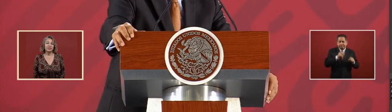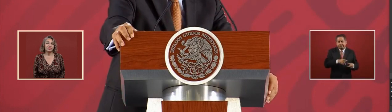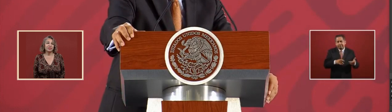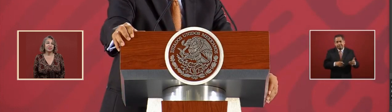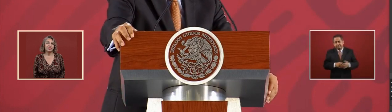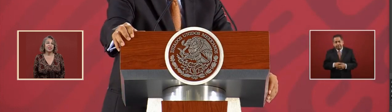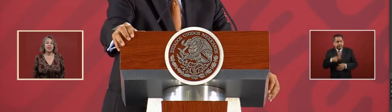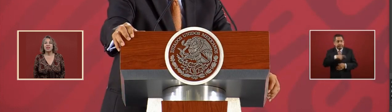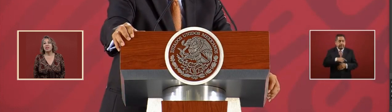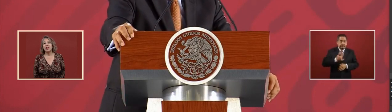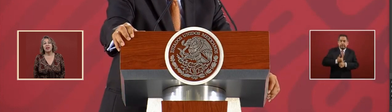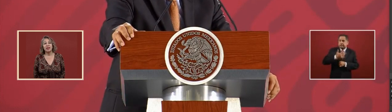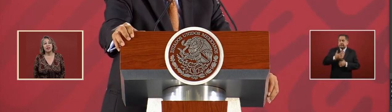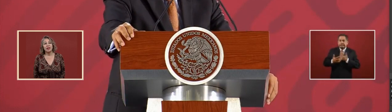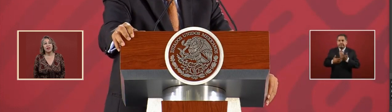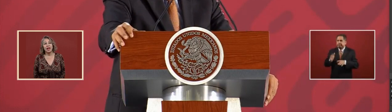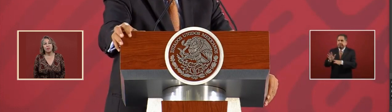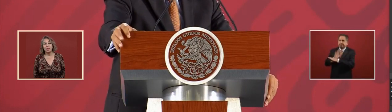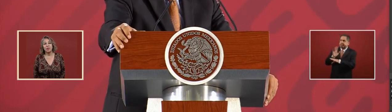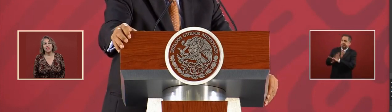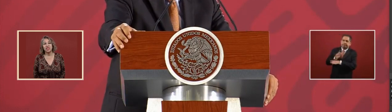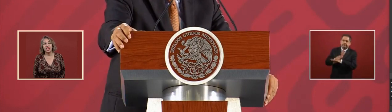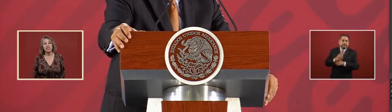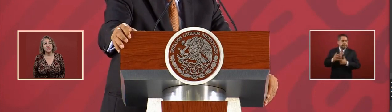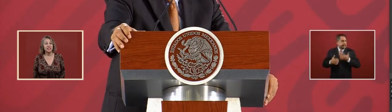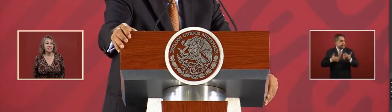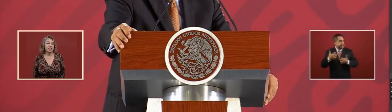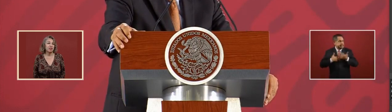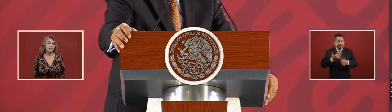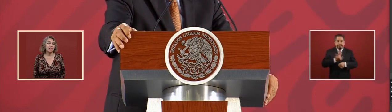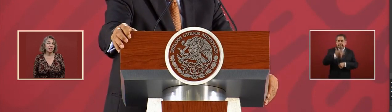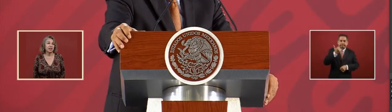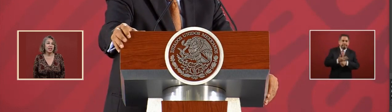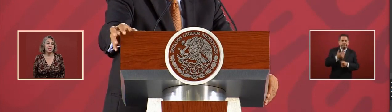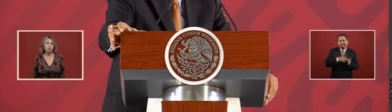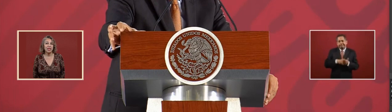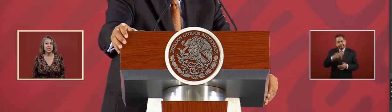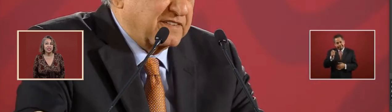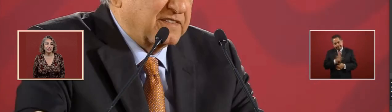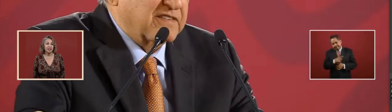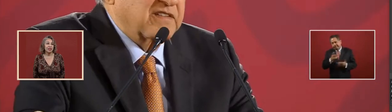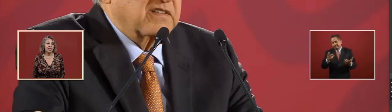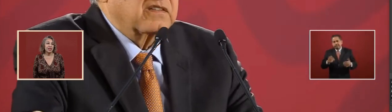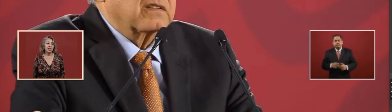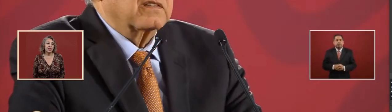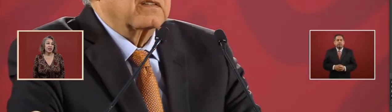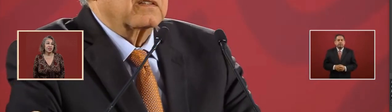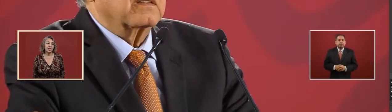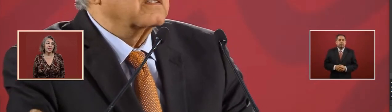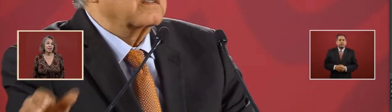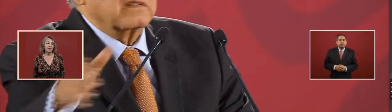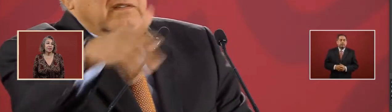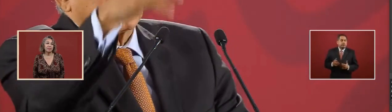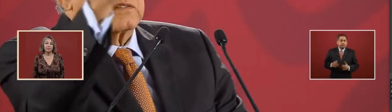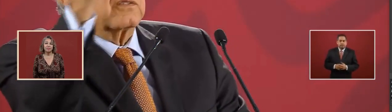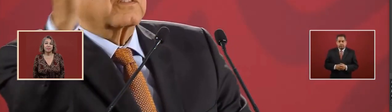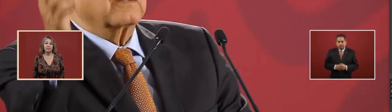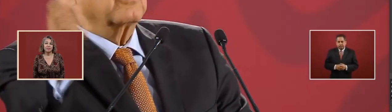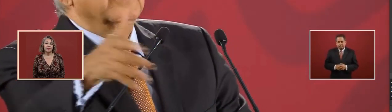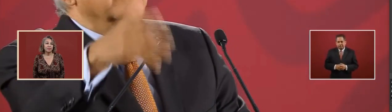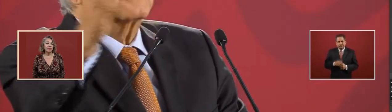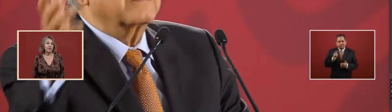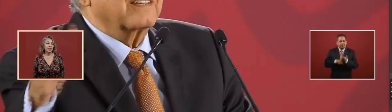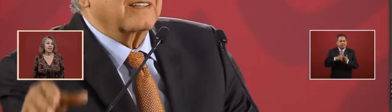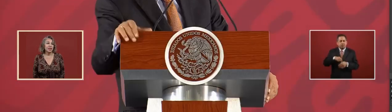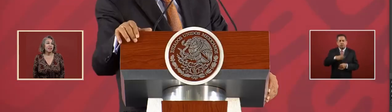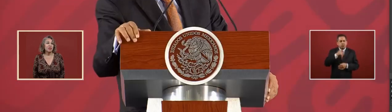están inconformes that are los not cambios, happy with the changes acá, that are taking place. País. In our country, los que